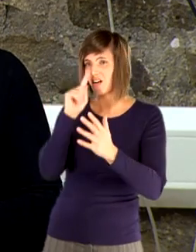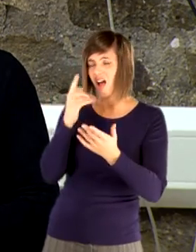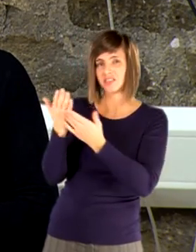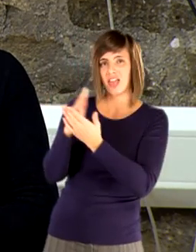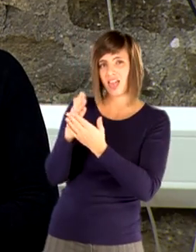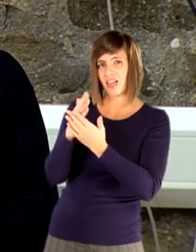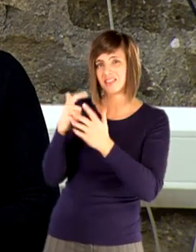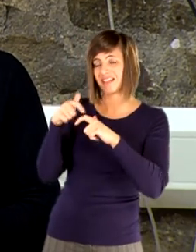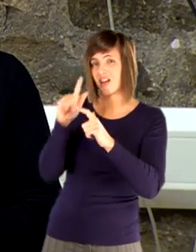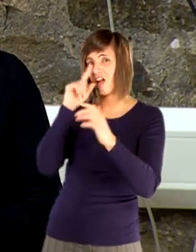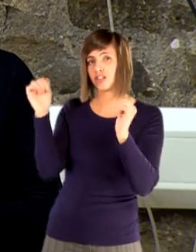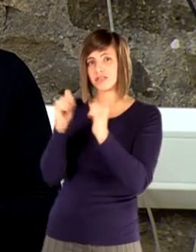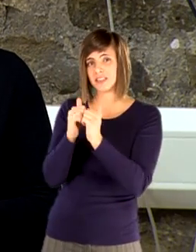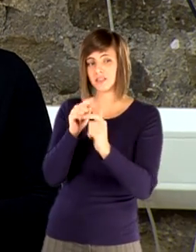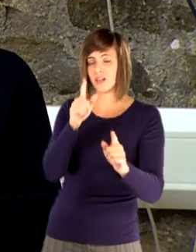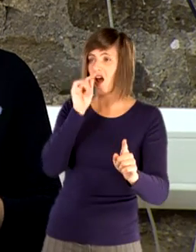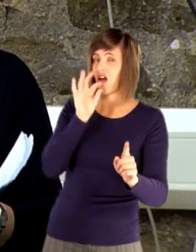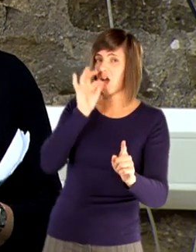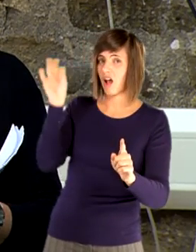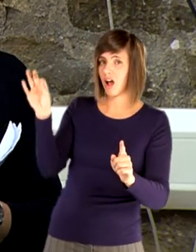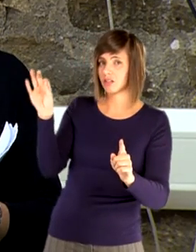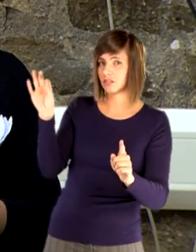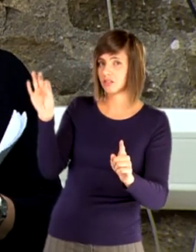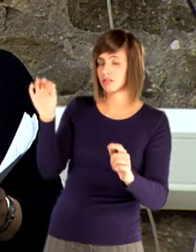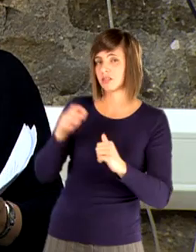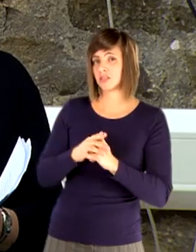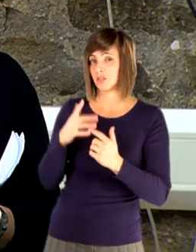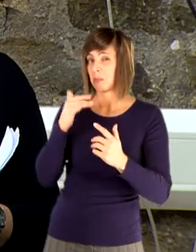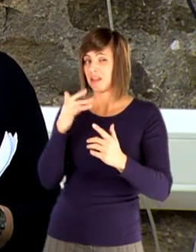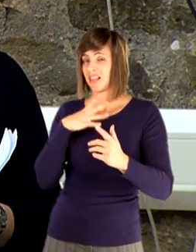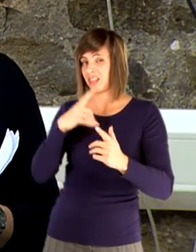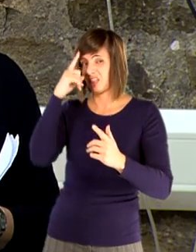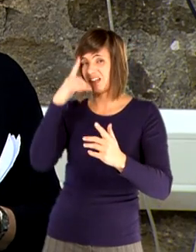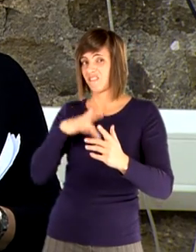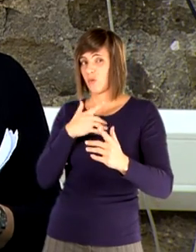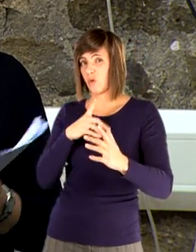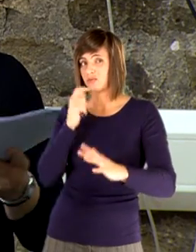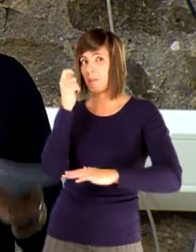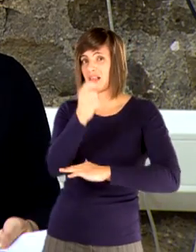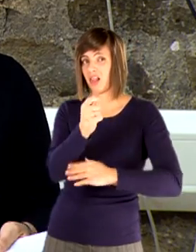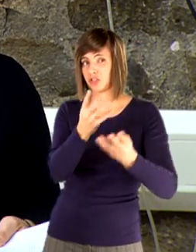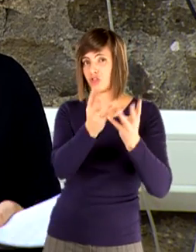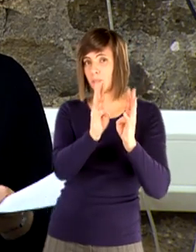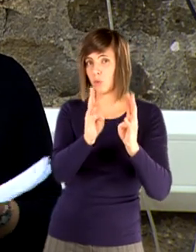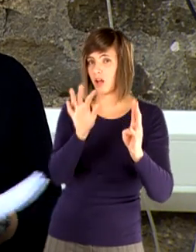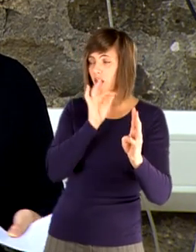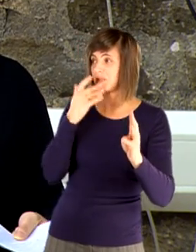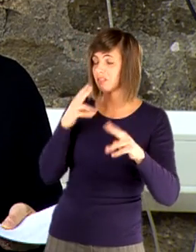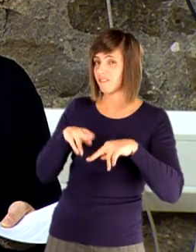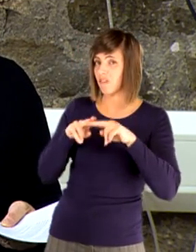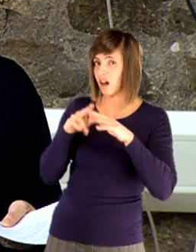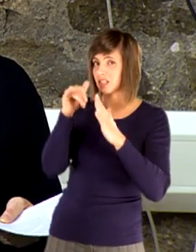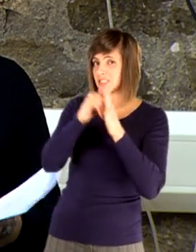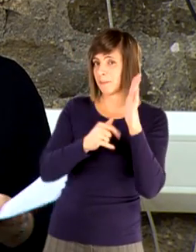they can't or won't agree to, then you could just say to them, if you're thinking along the tribunal route, please just